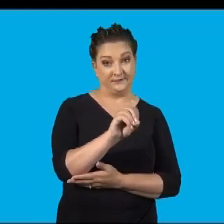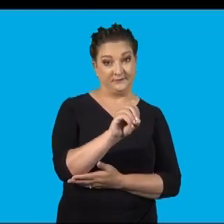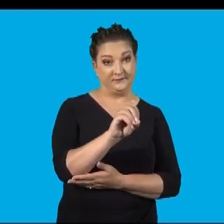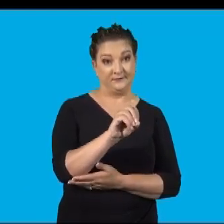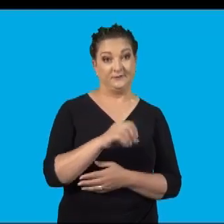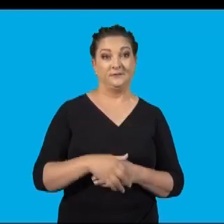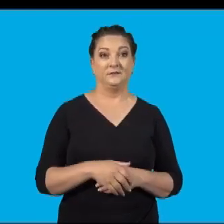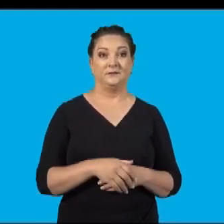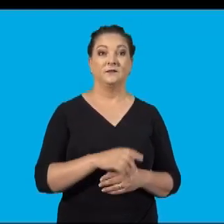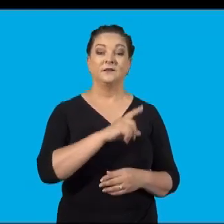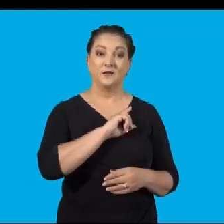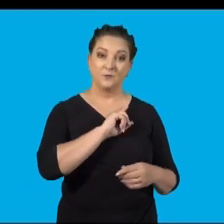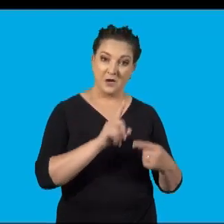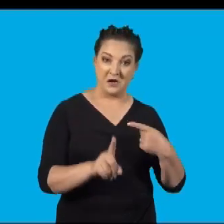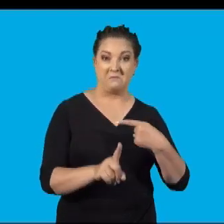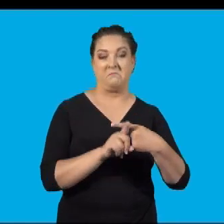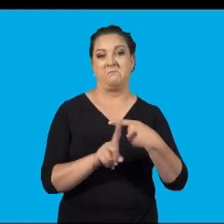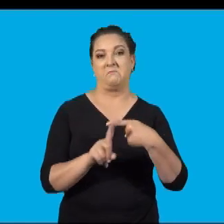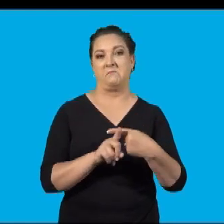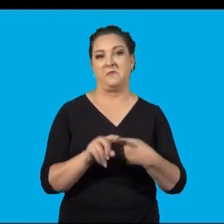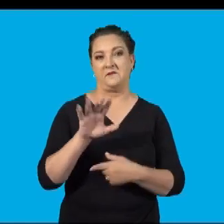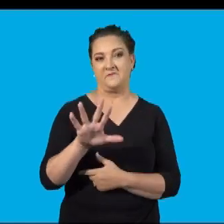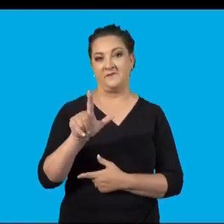5,760. Thank you. So I'm coming here to say plus